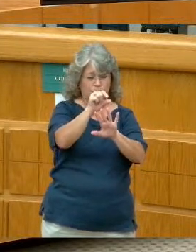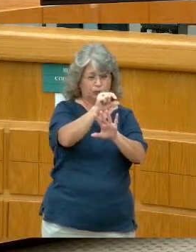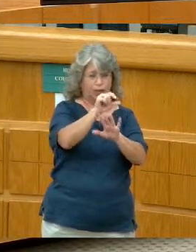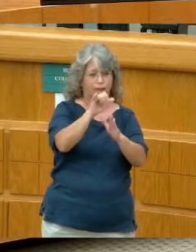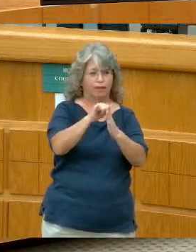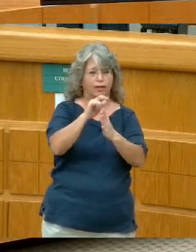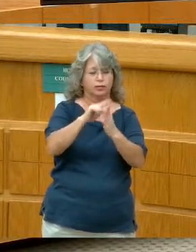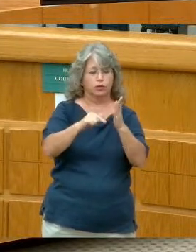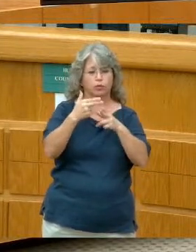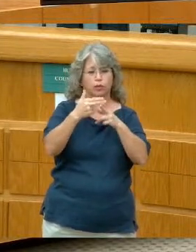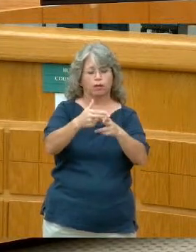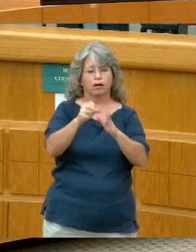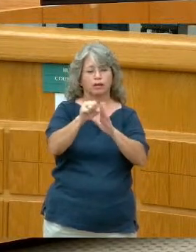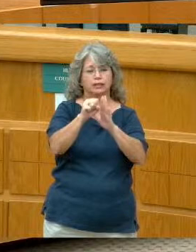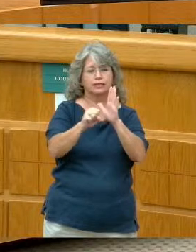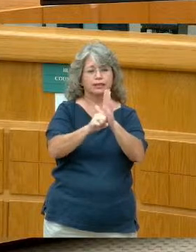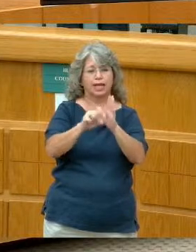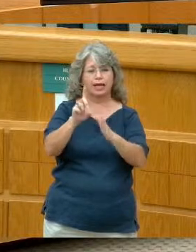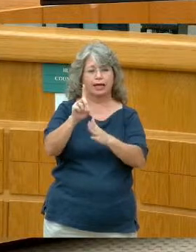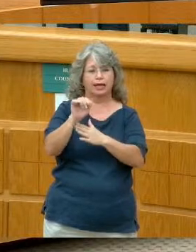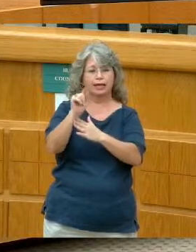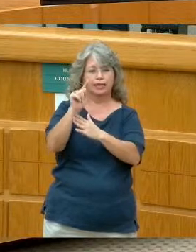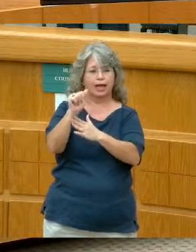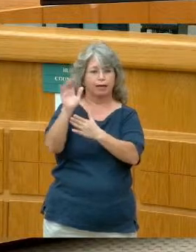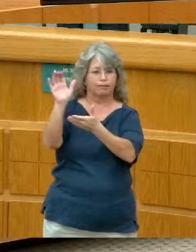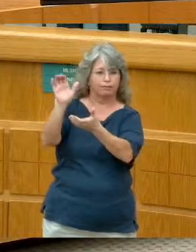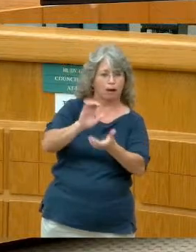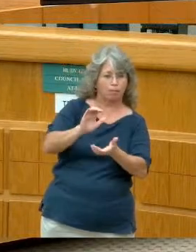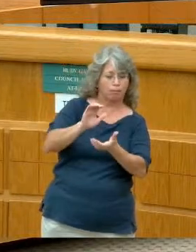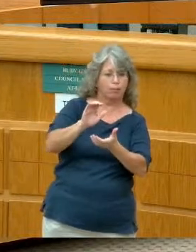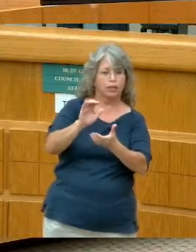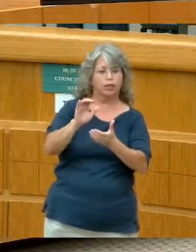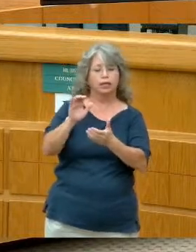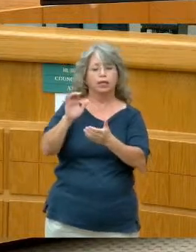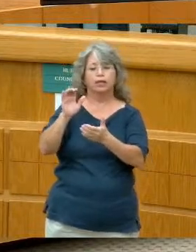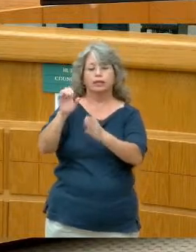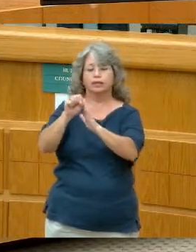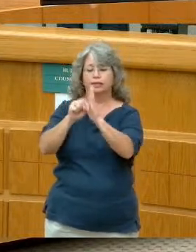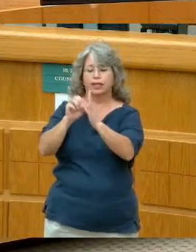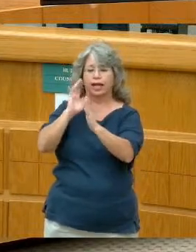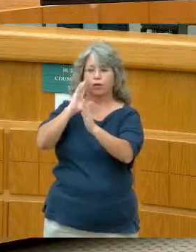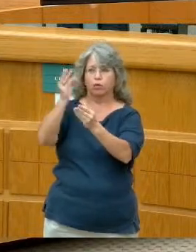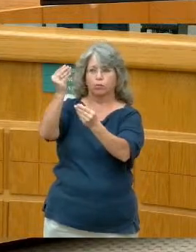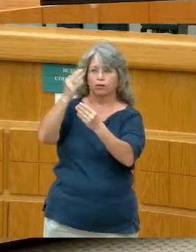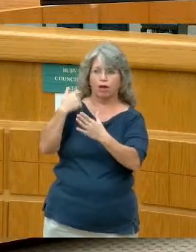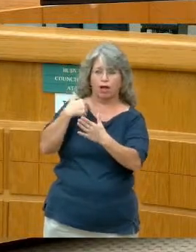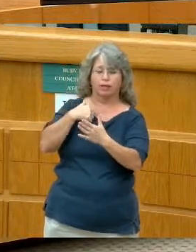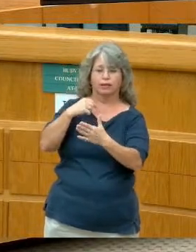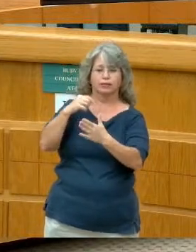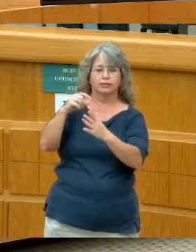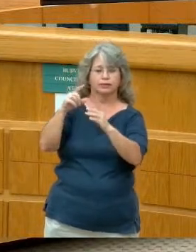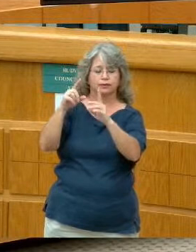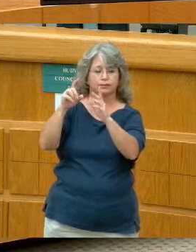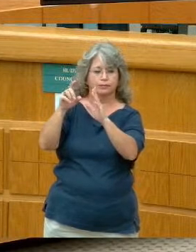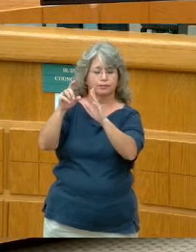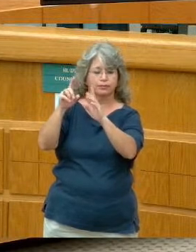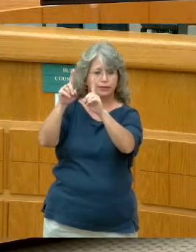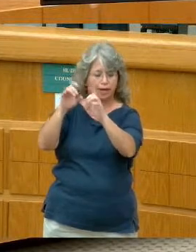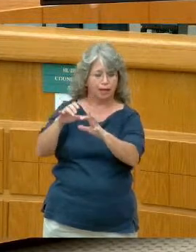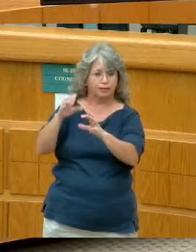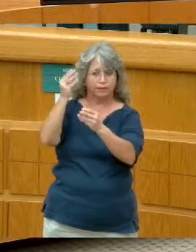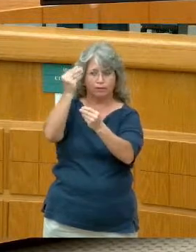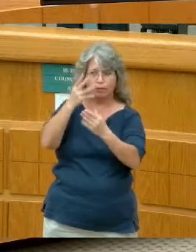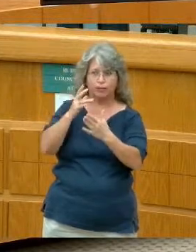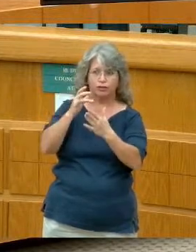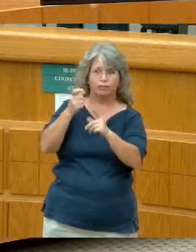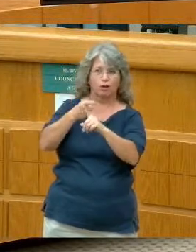the state, what I call the state data dump, when the state sends us tests that were old, then we put them in the right days. And